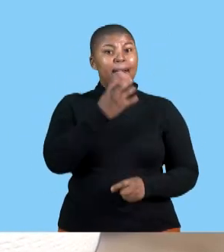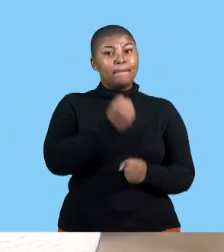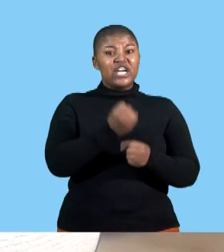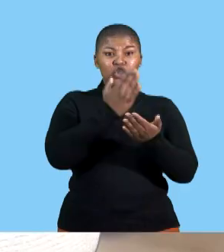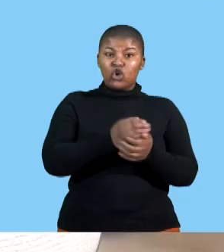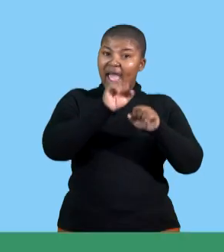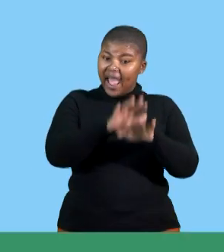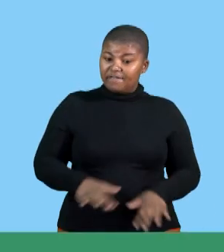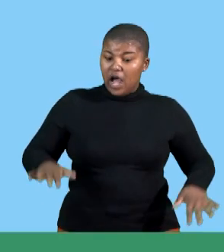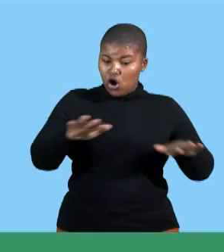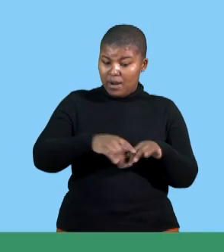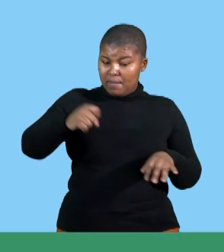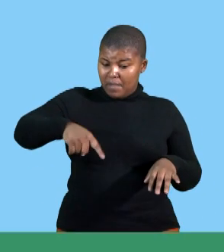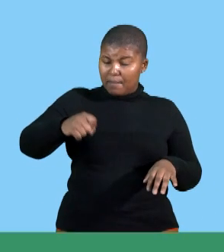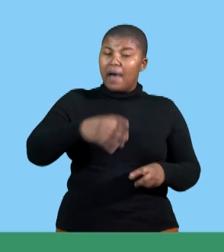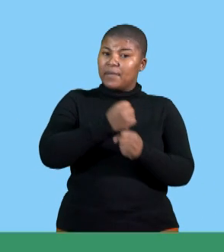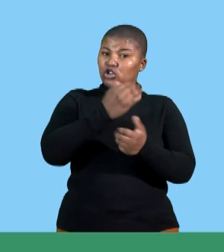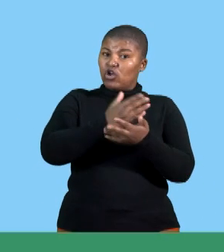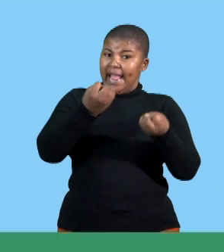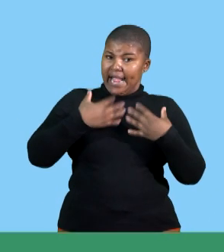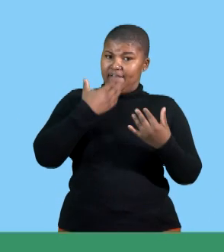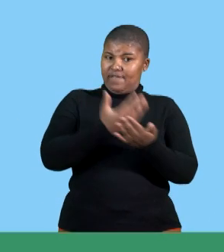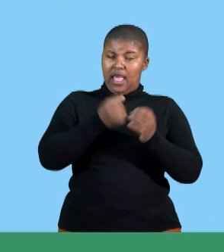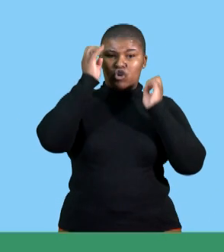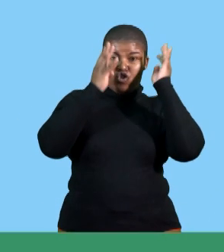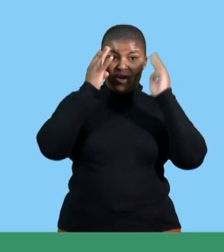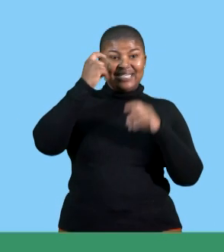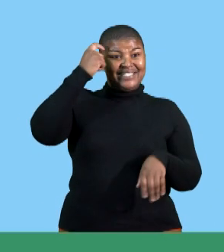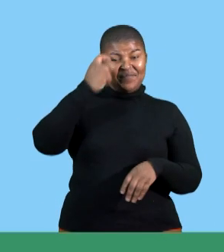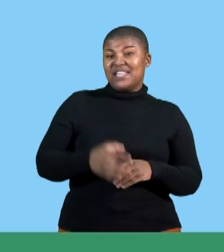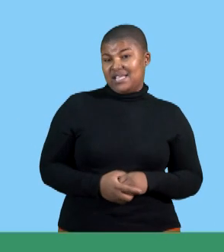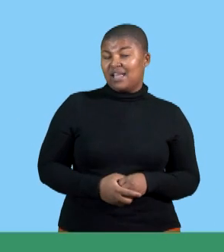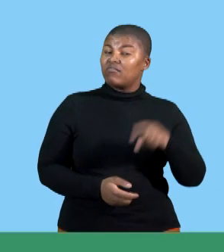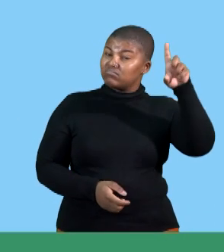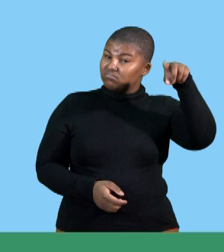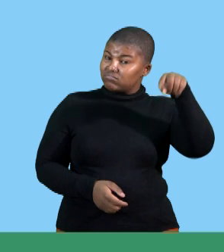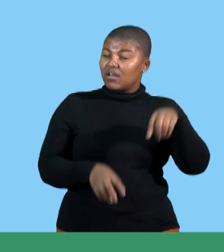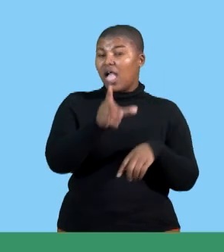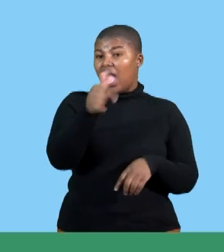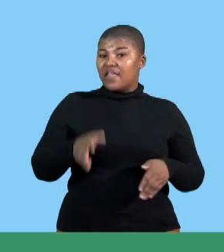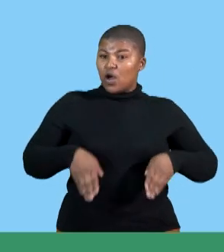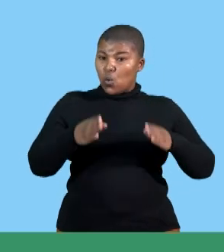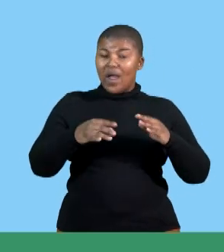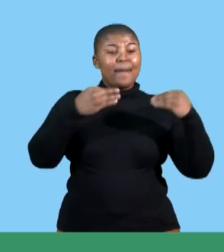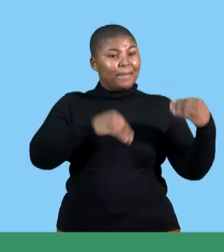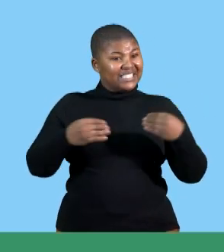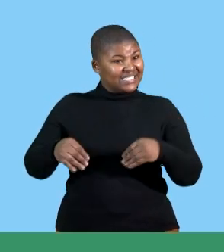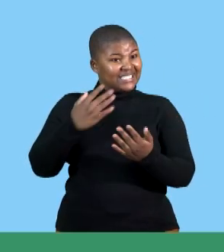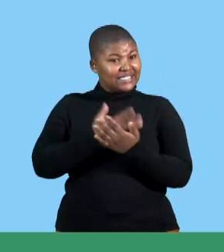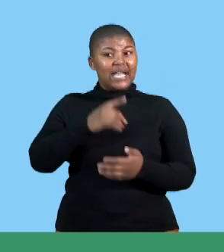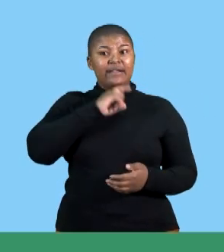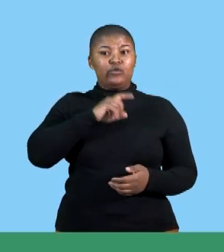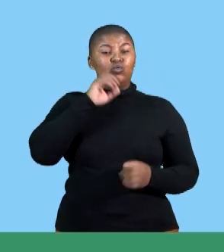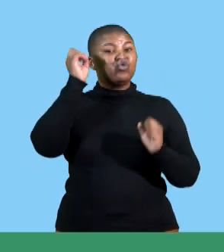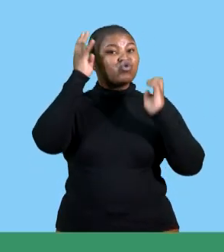Designing environments that stimulates creative thinking. So these are other ways in which businesses can